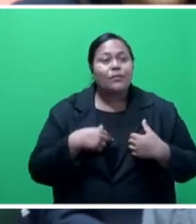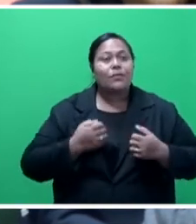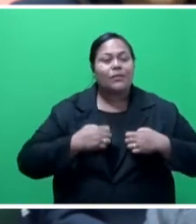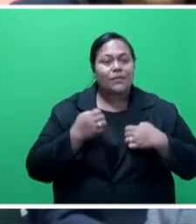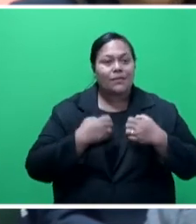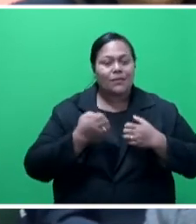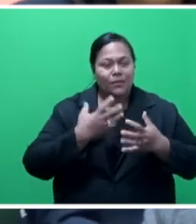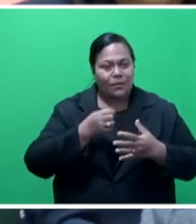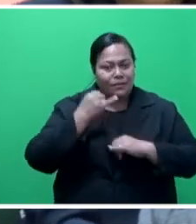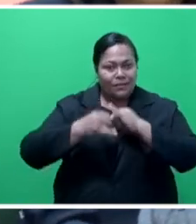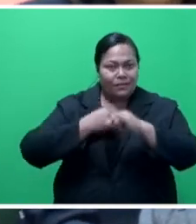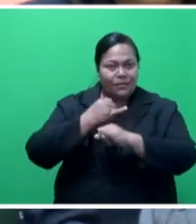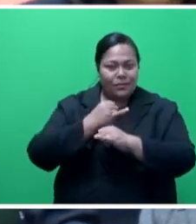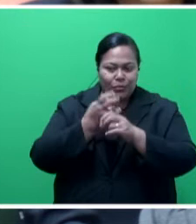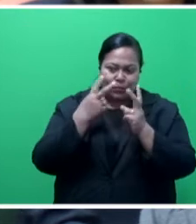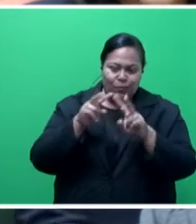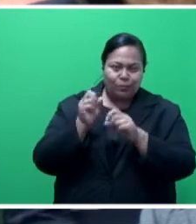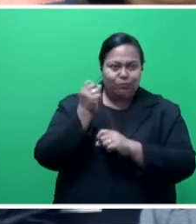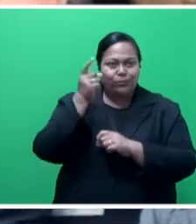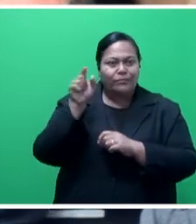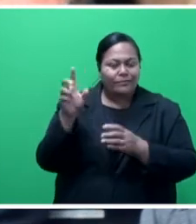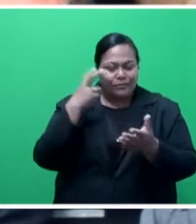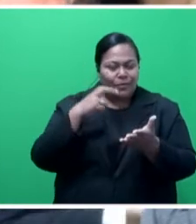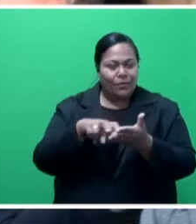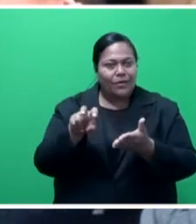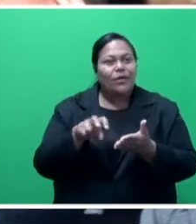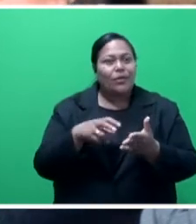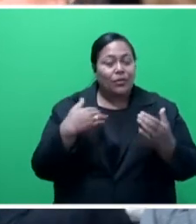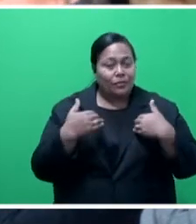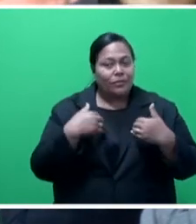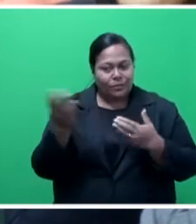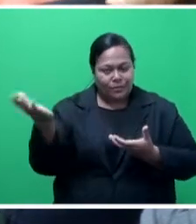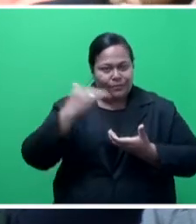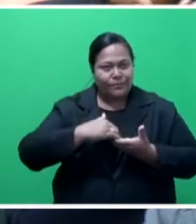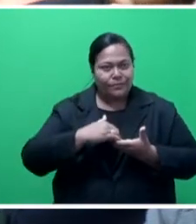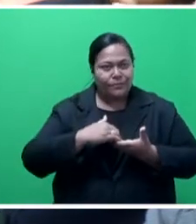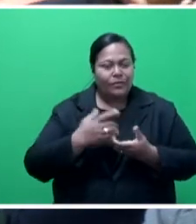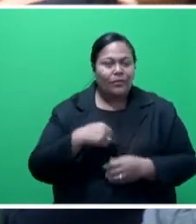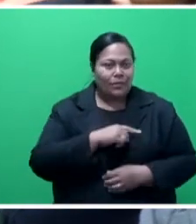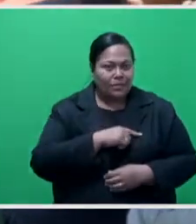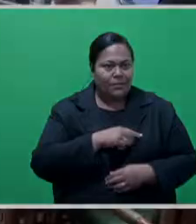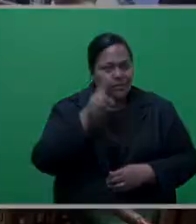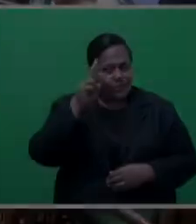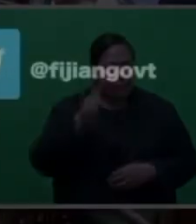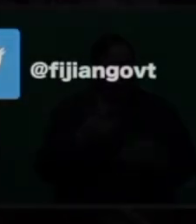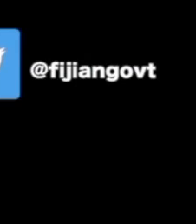internationally recognized university that is collaborating with our national university, sir. Thank you.